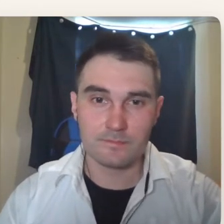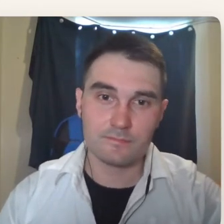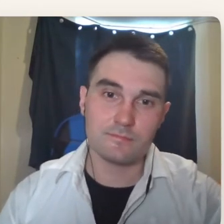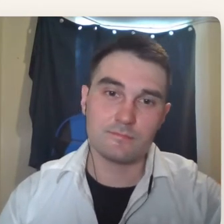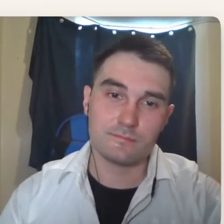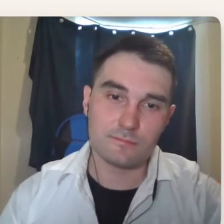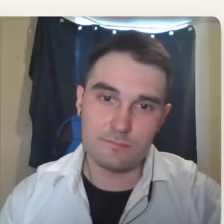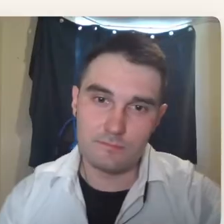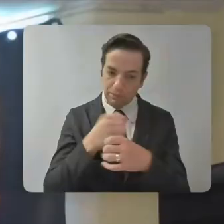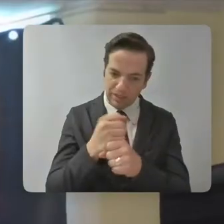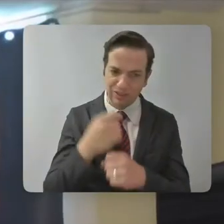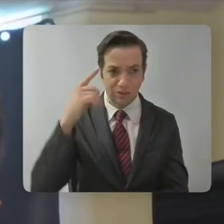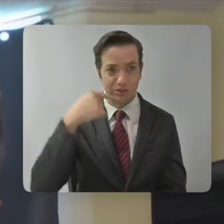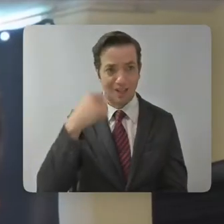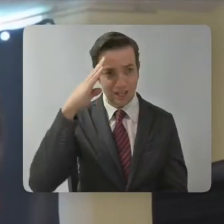and describe yourself, Chris.